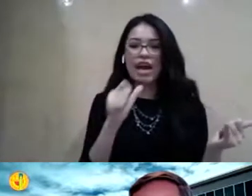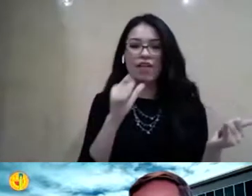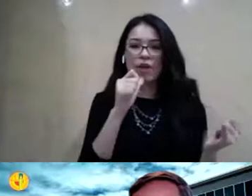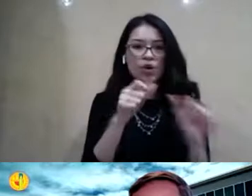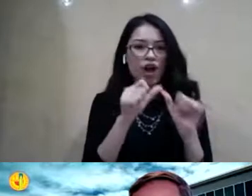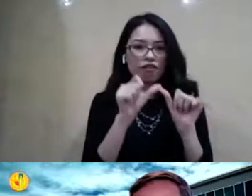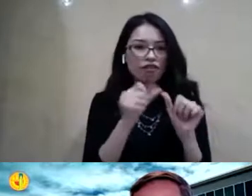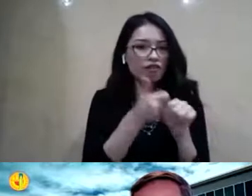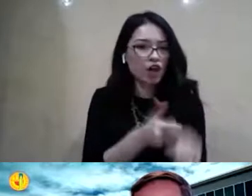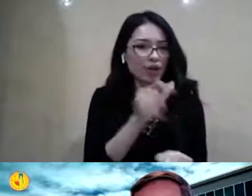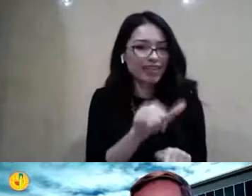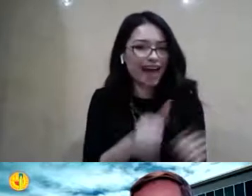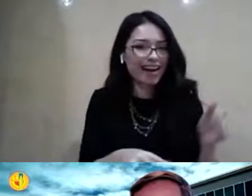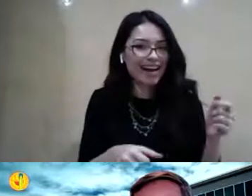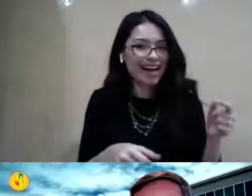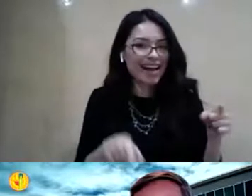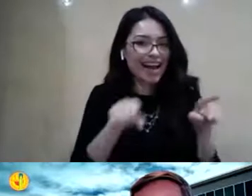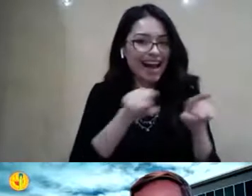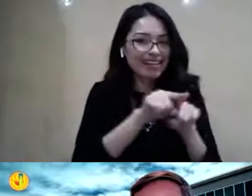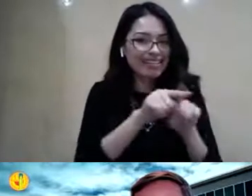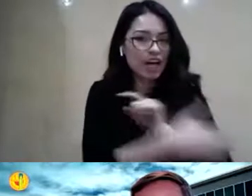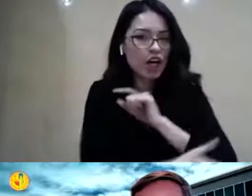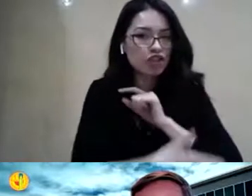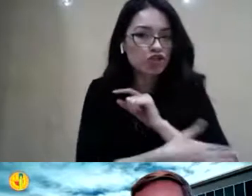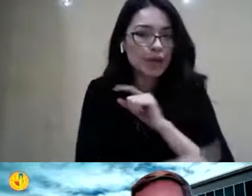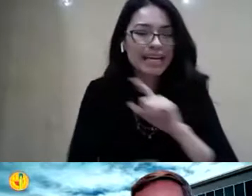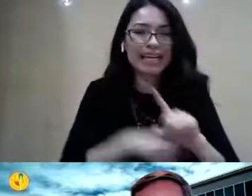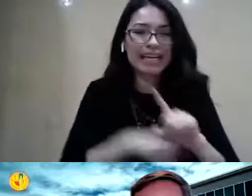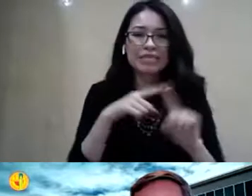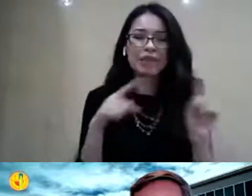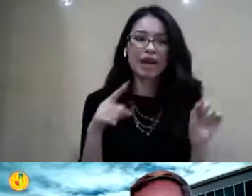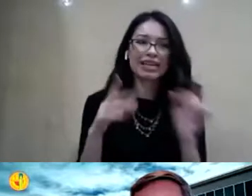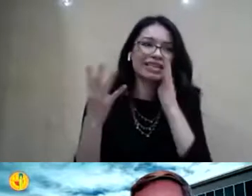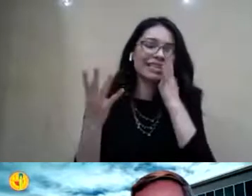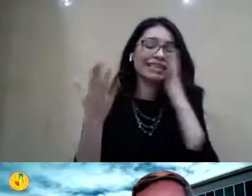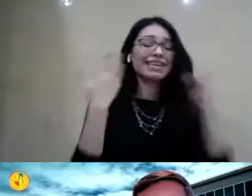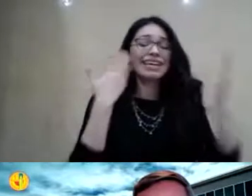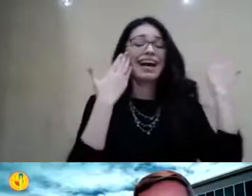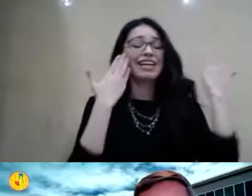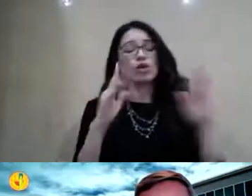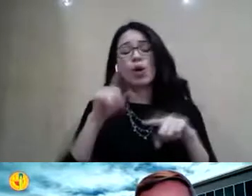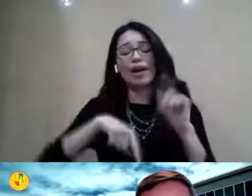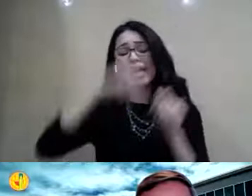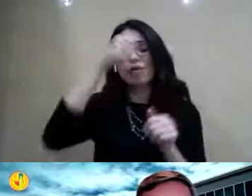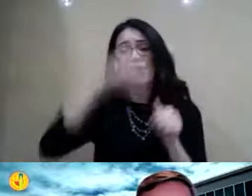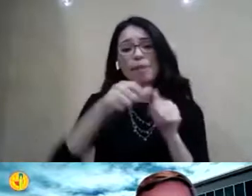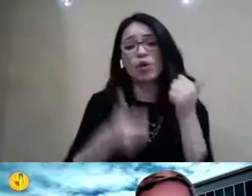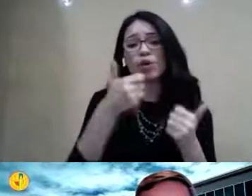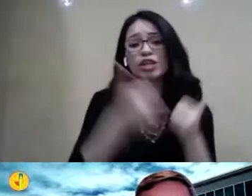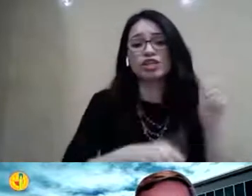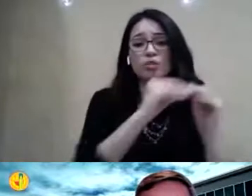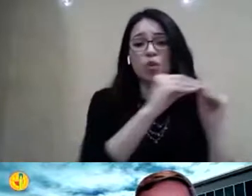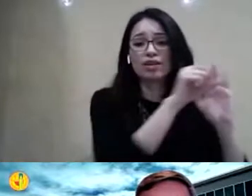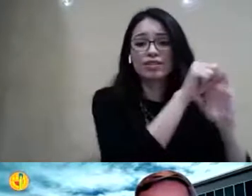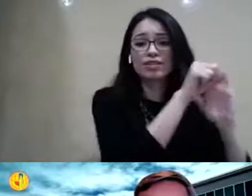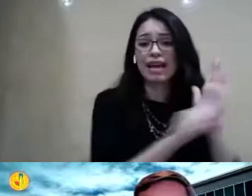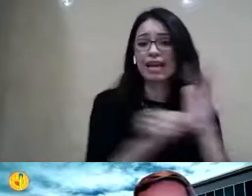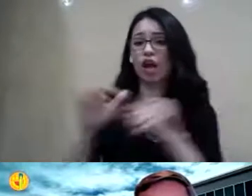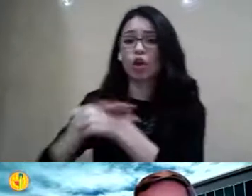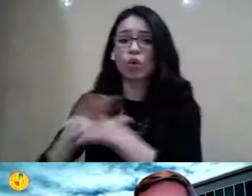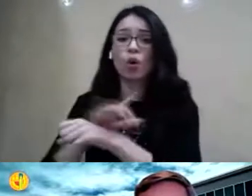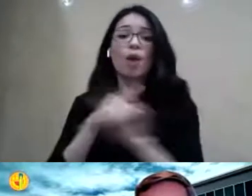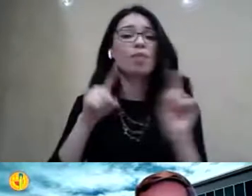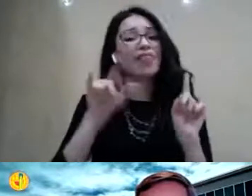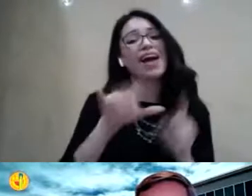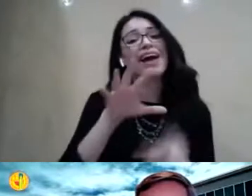I believe it's stay at home or safer at home. I can't recall which is state and local. And that precludes waivers, that precludes